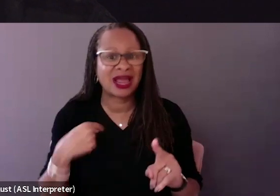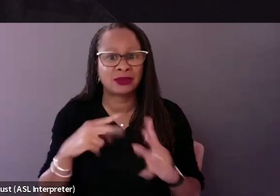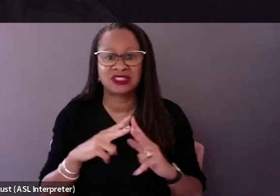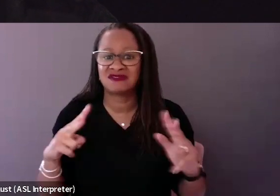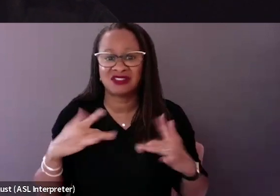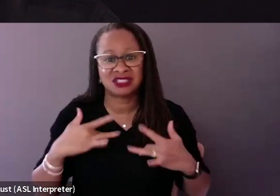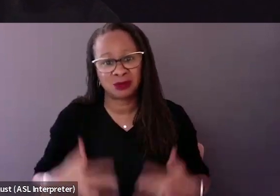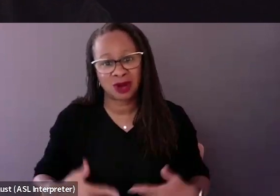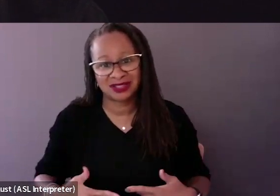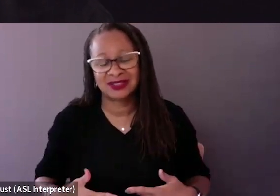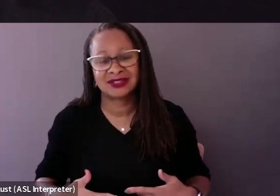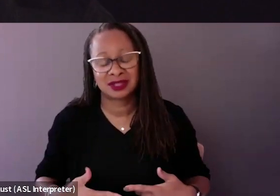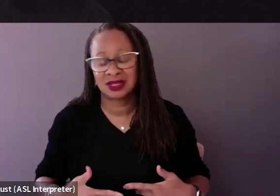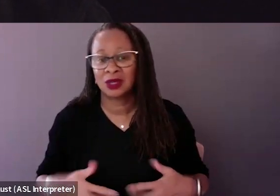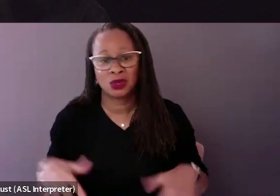depressed. Like